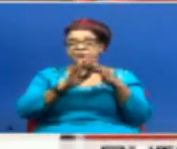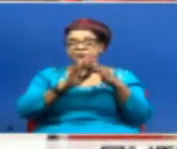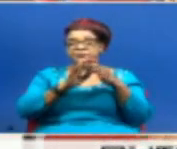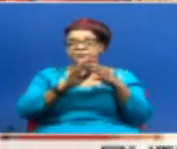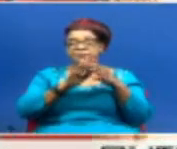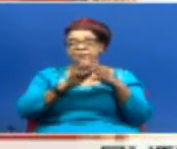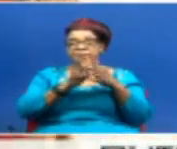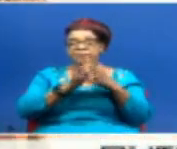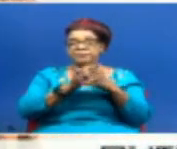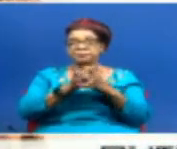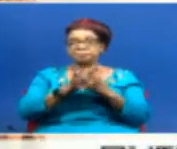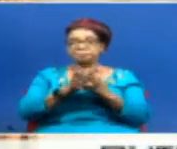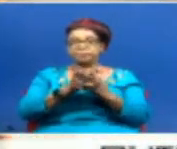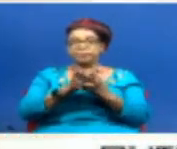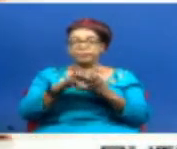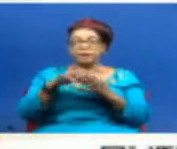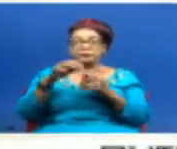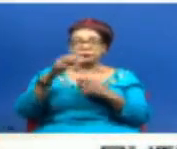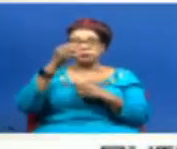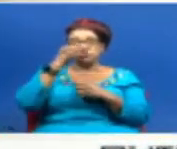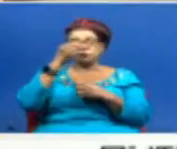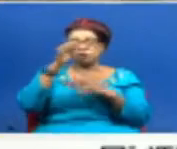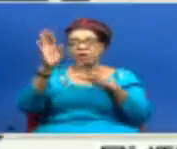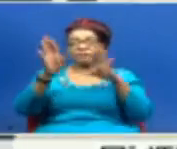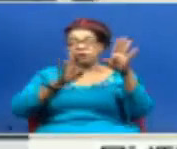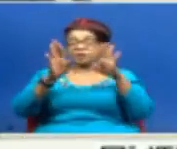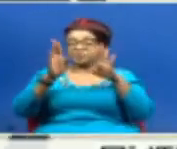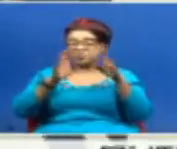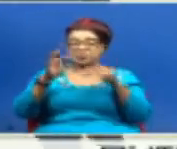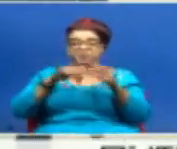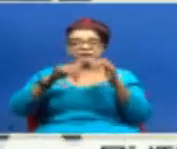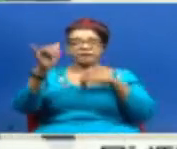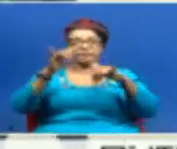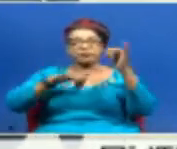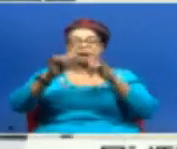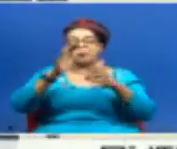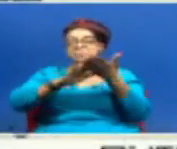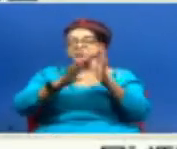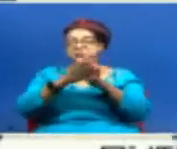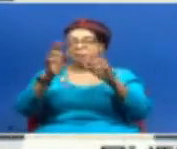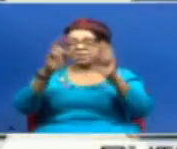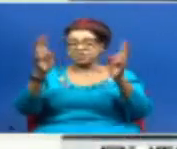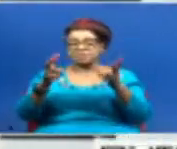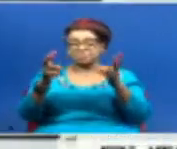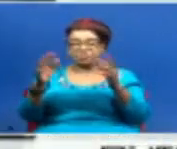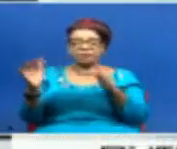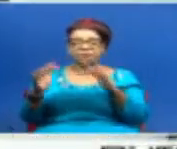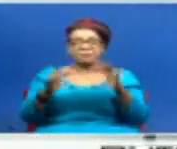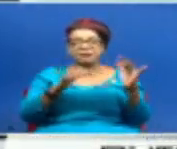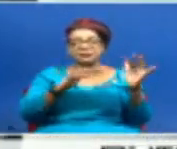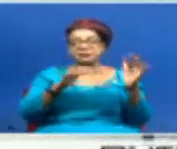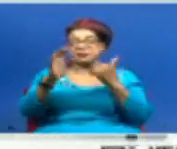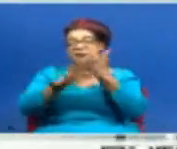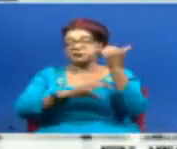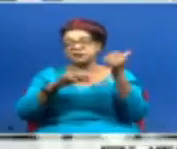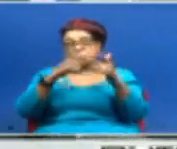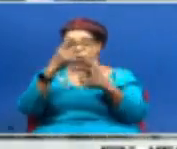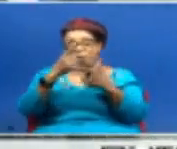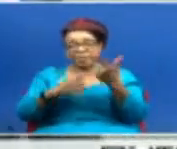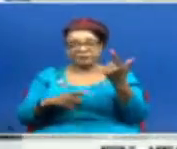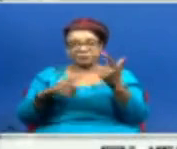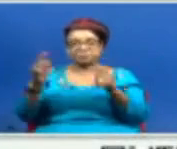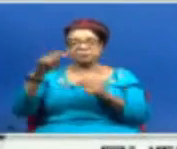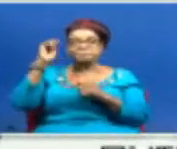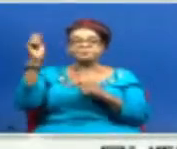President William Ruto's foreign travels have now become a subject of debate in the country. In just a year, the president